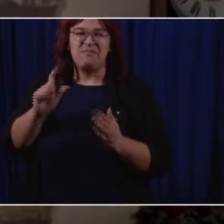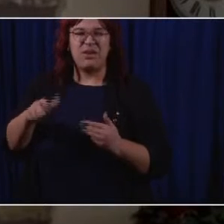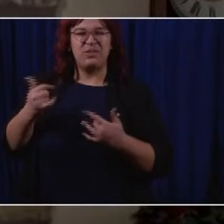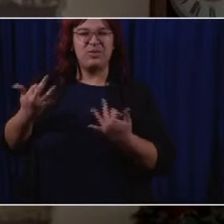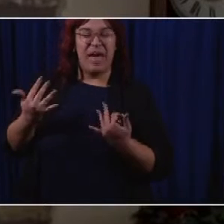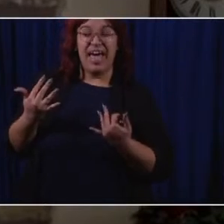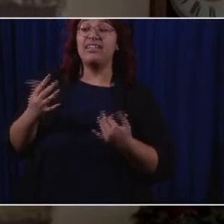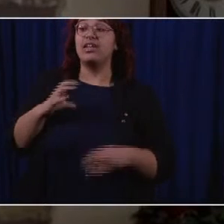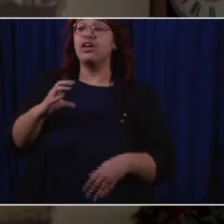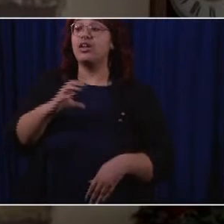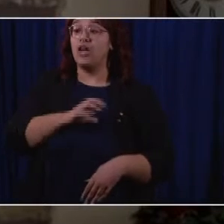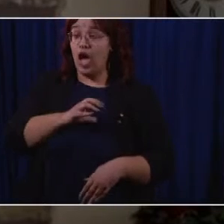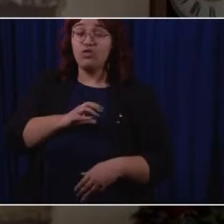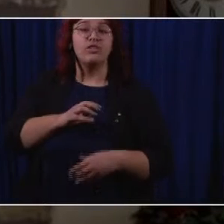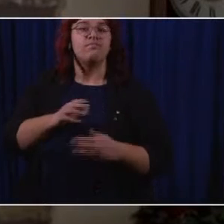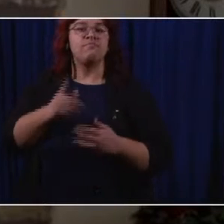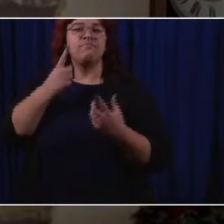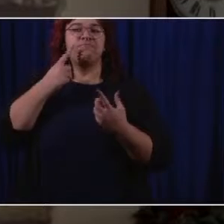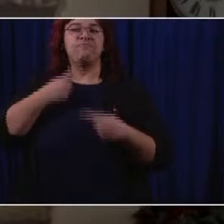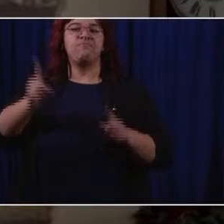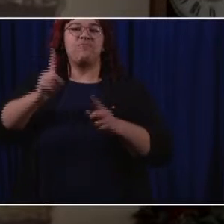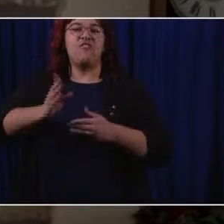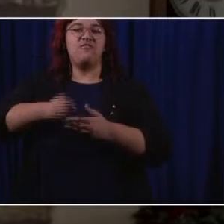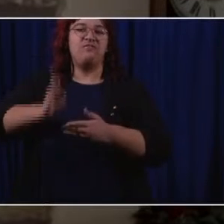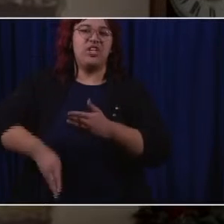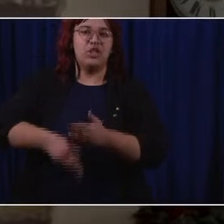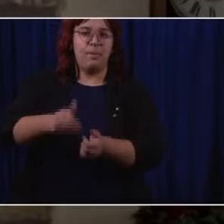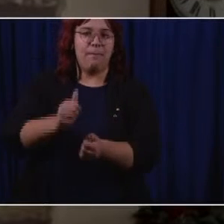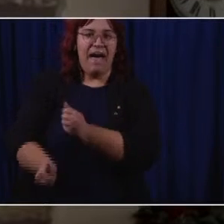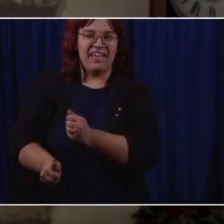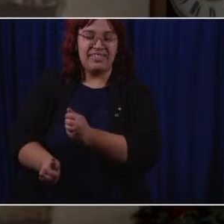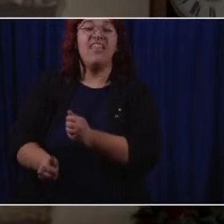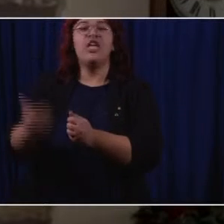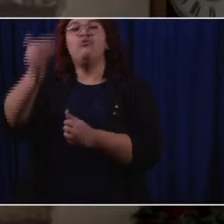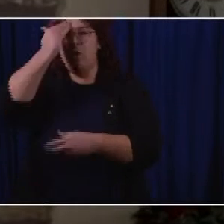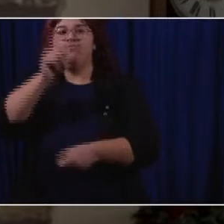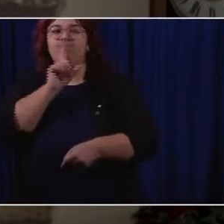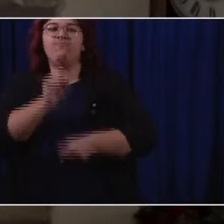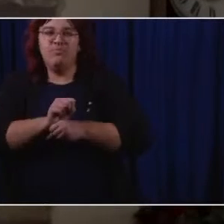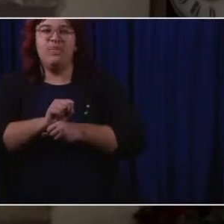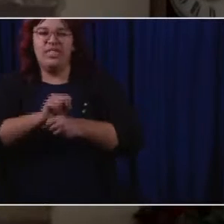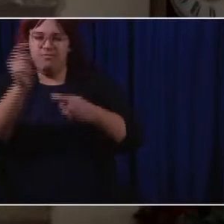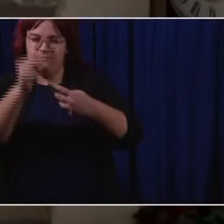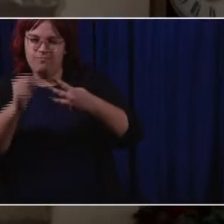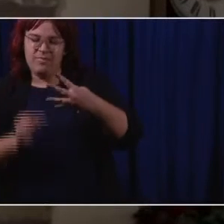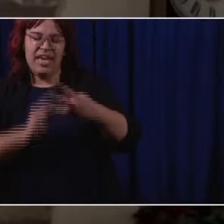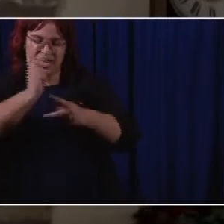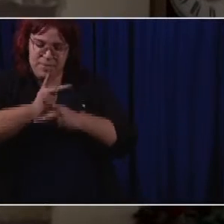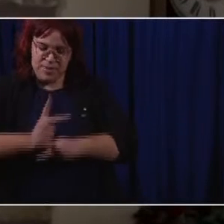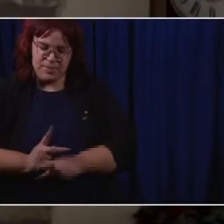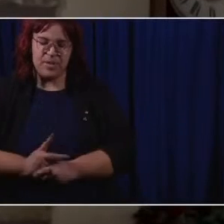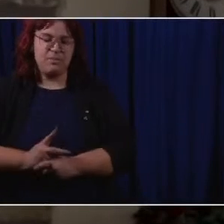passes. And so there's a process, and they're going through the process. But yes, I'm very